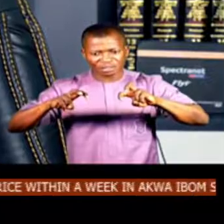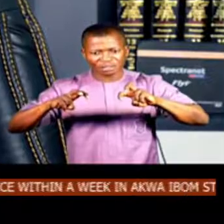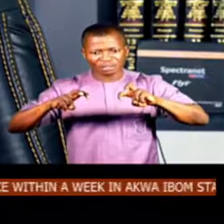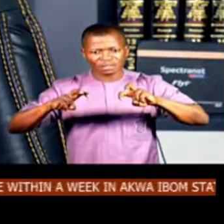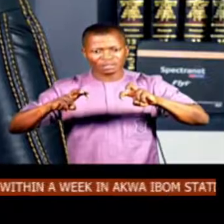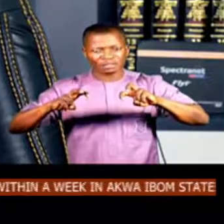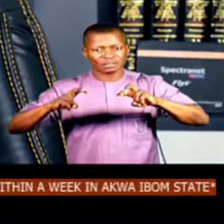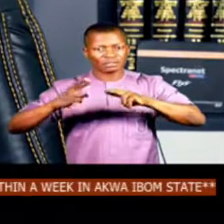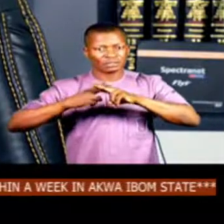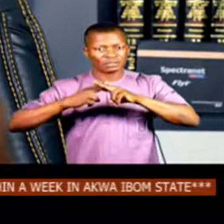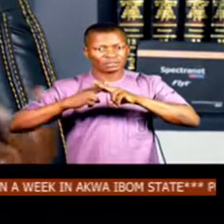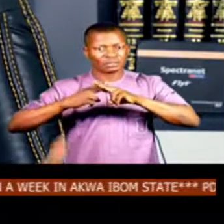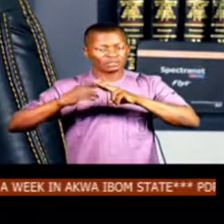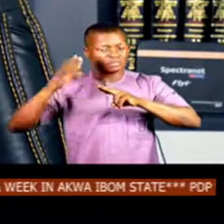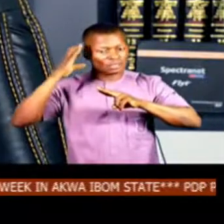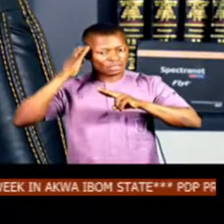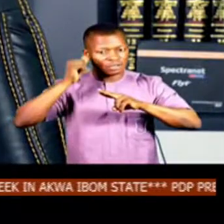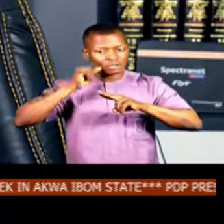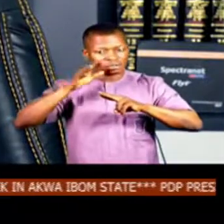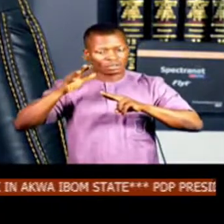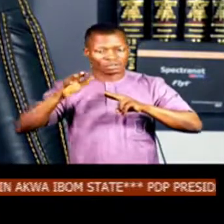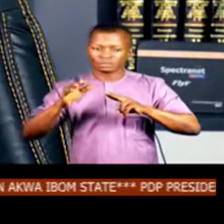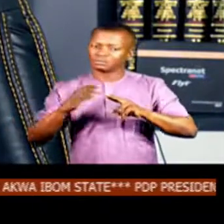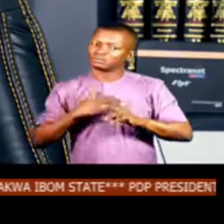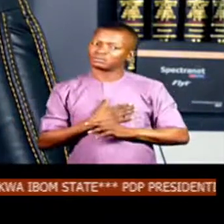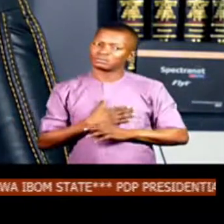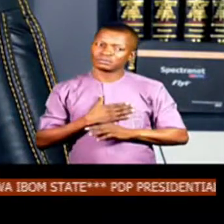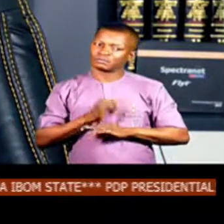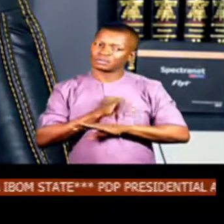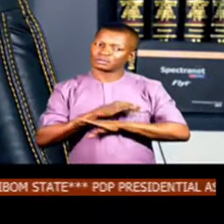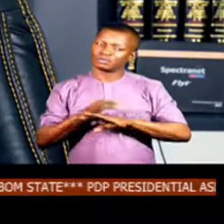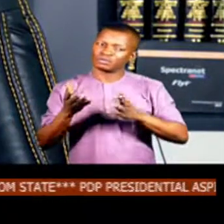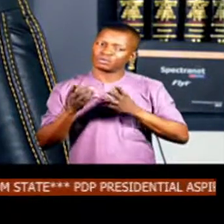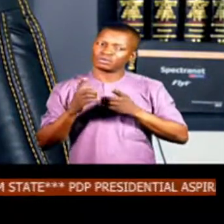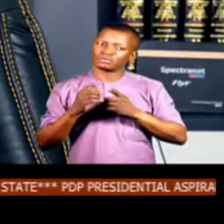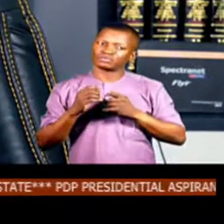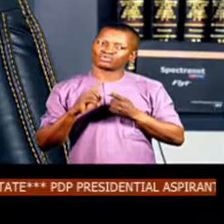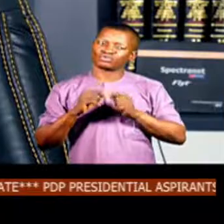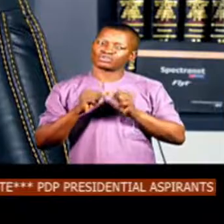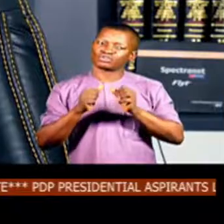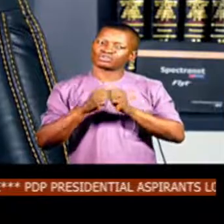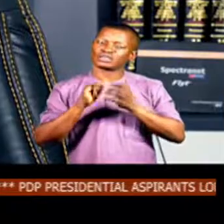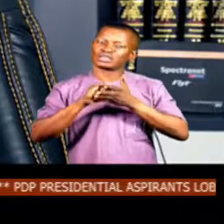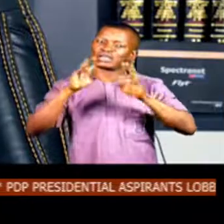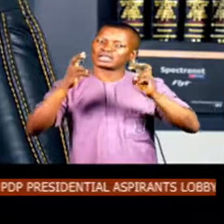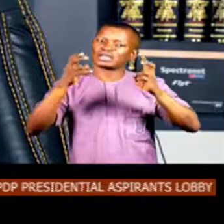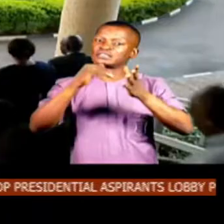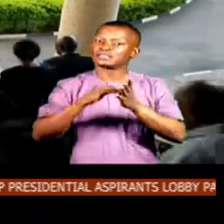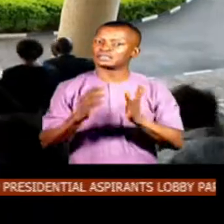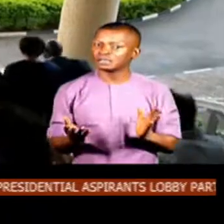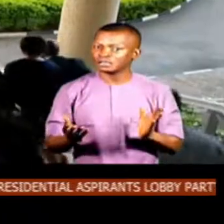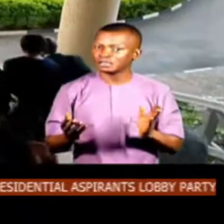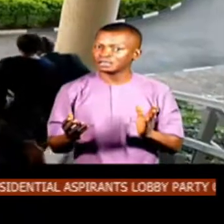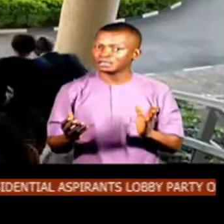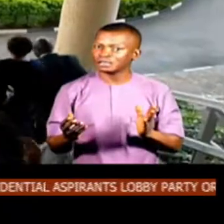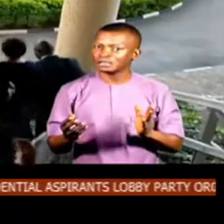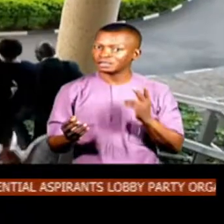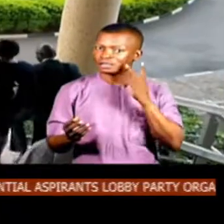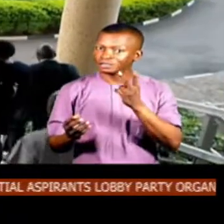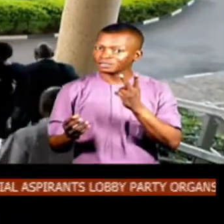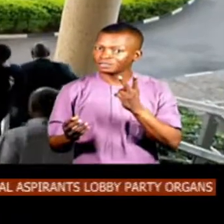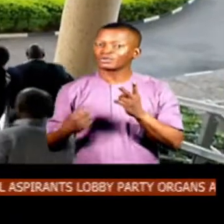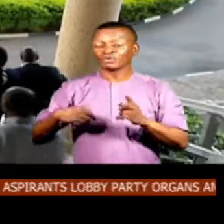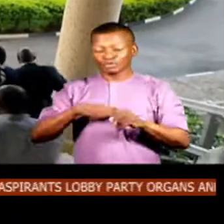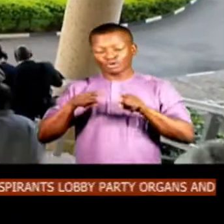they write to say they want to withdraw the case. We also have cases where people